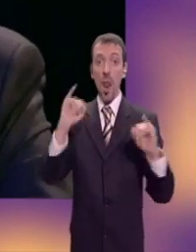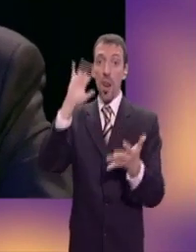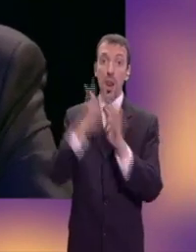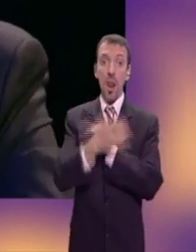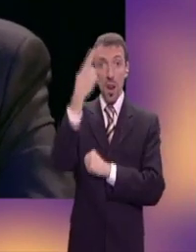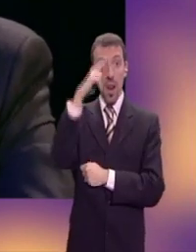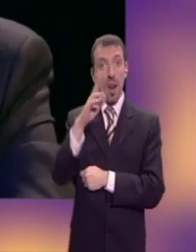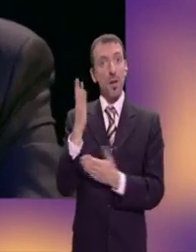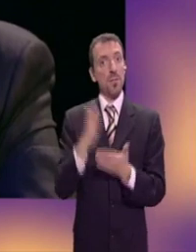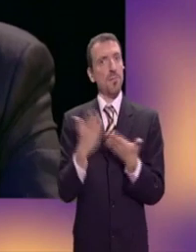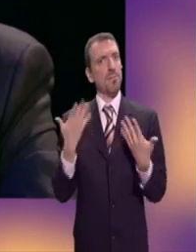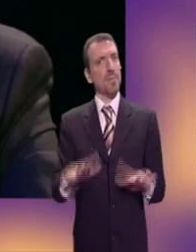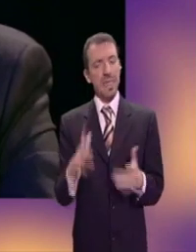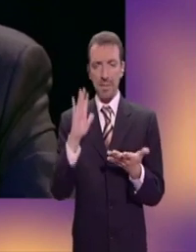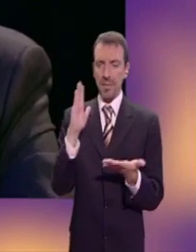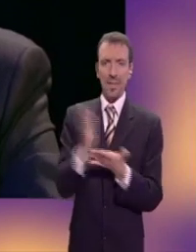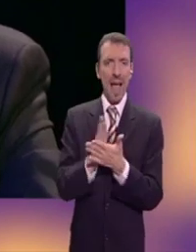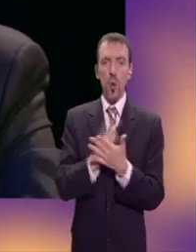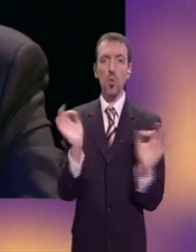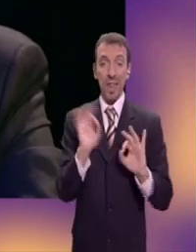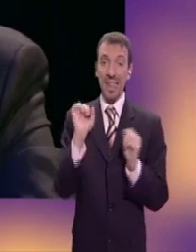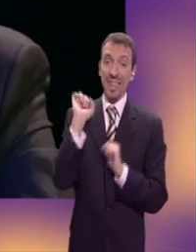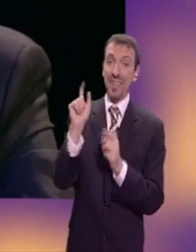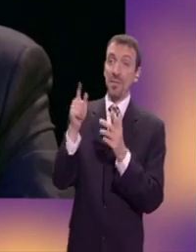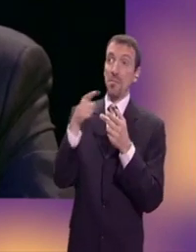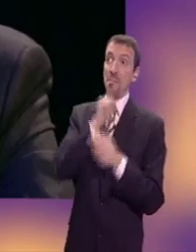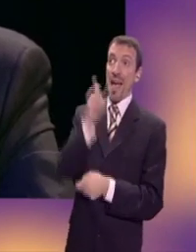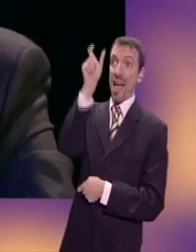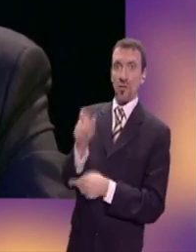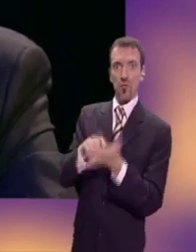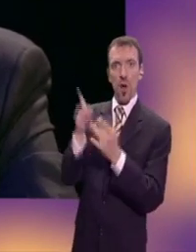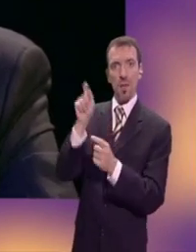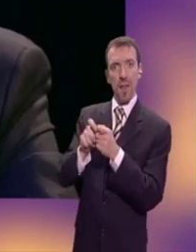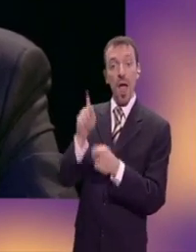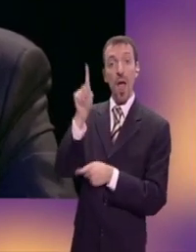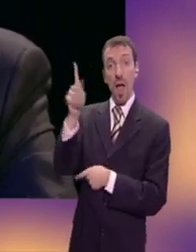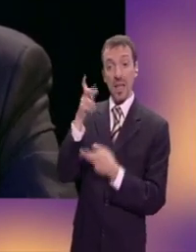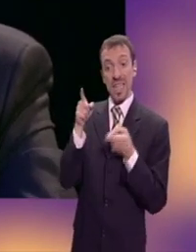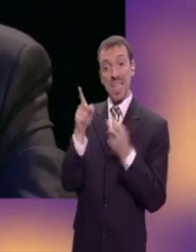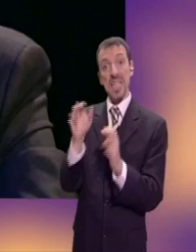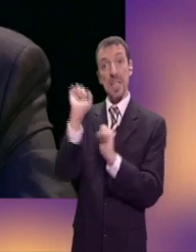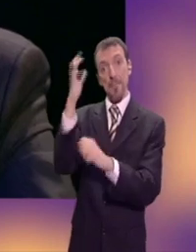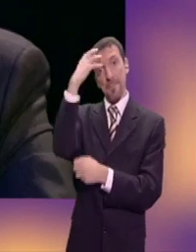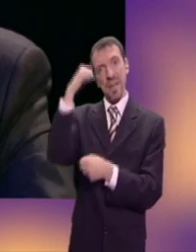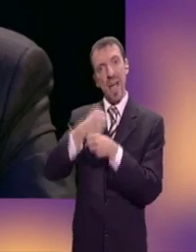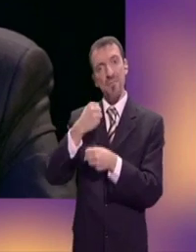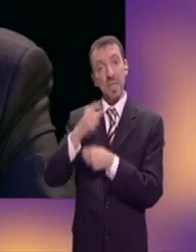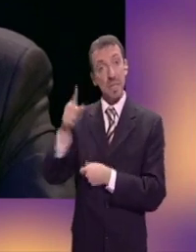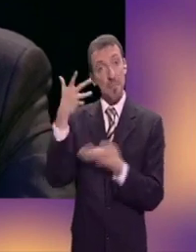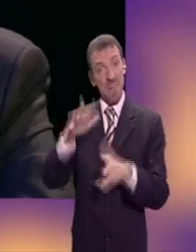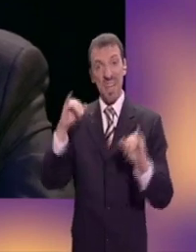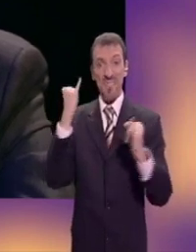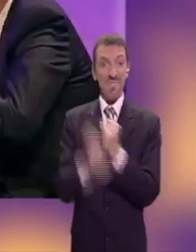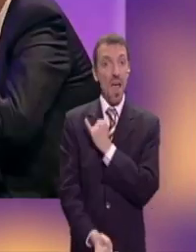doubt about it that this man's system of government has been a total abysmal failure. And the test for the